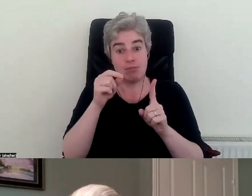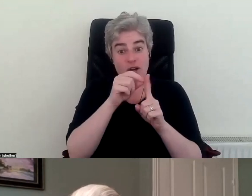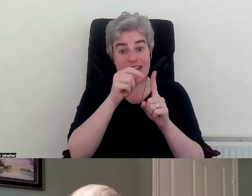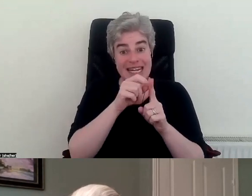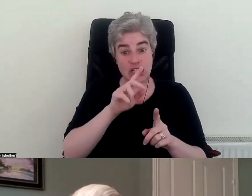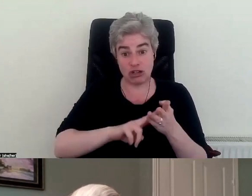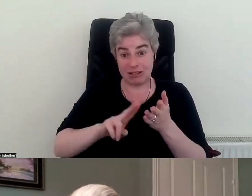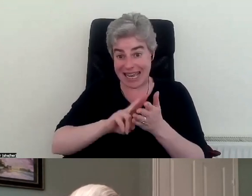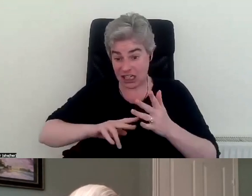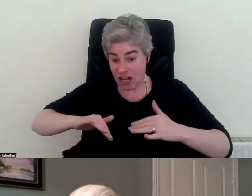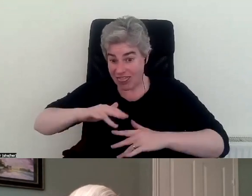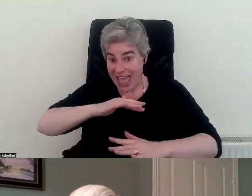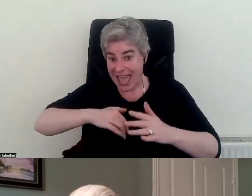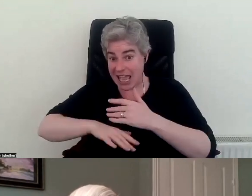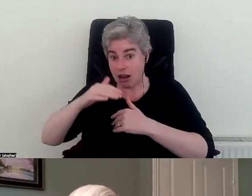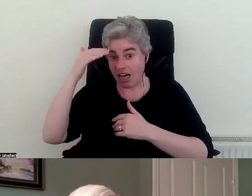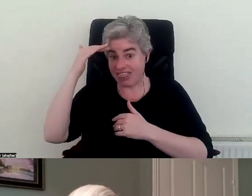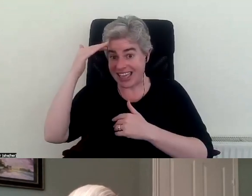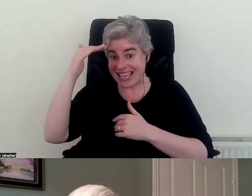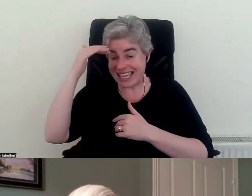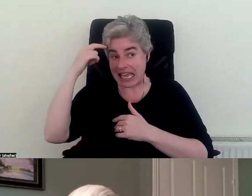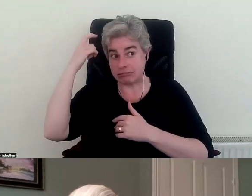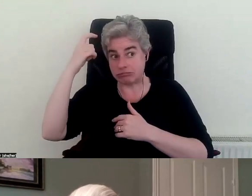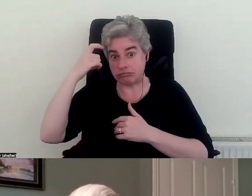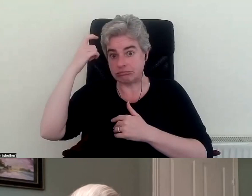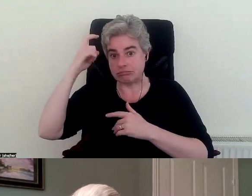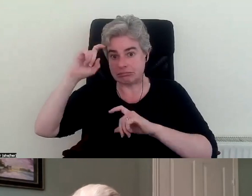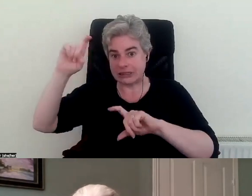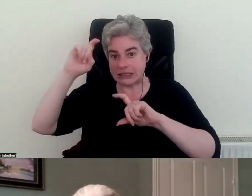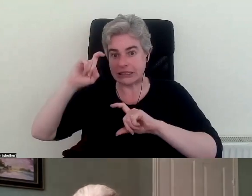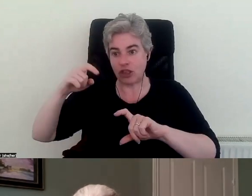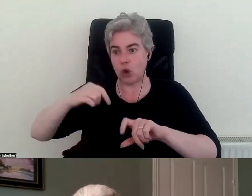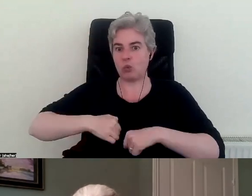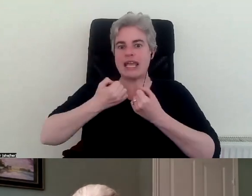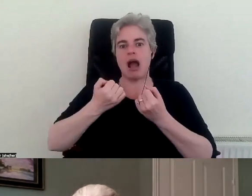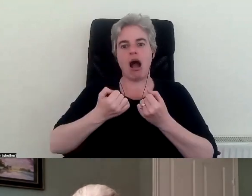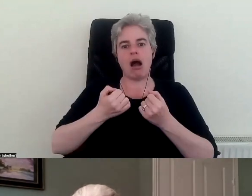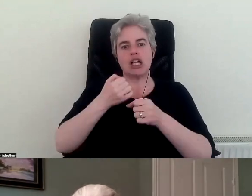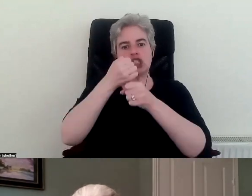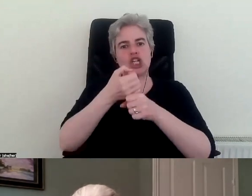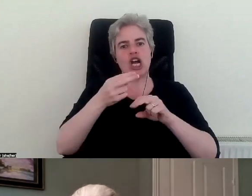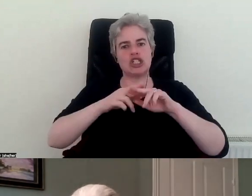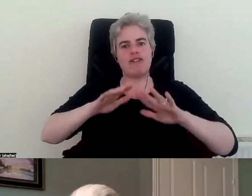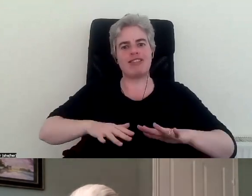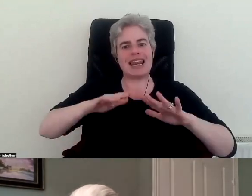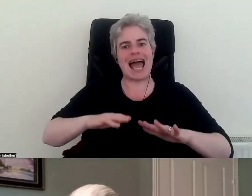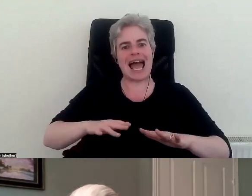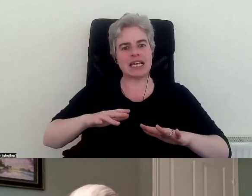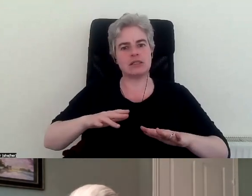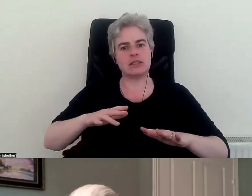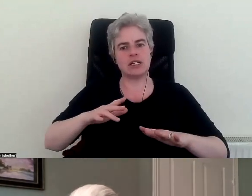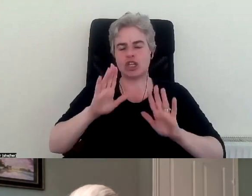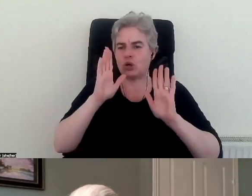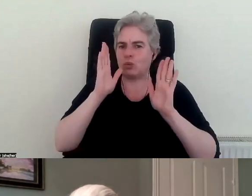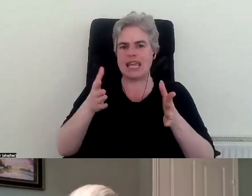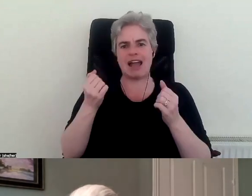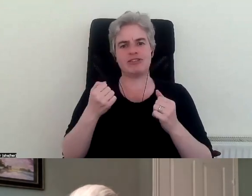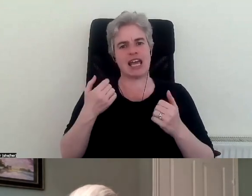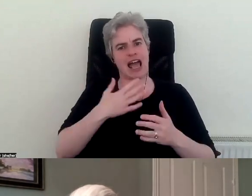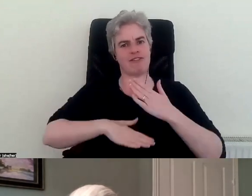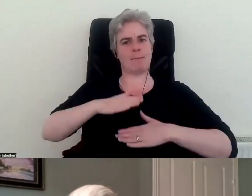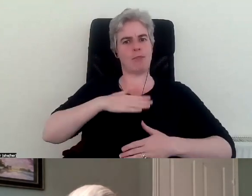exists within our thinking, that we are the church of the land. Therefore, we need to have the moral standing